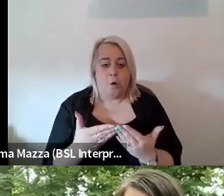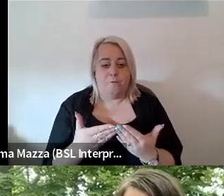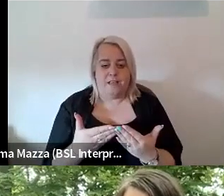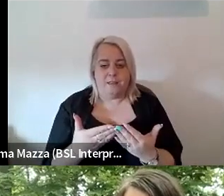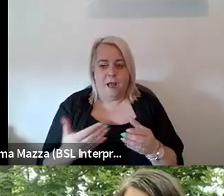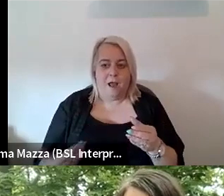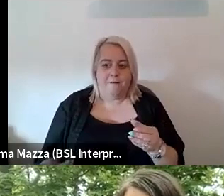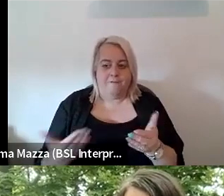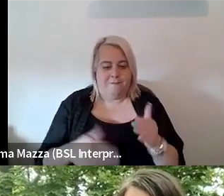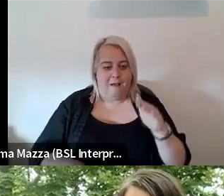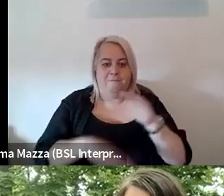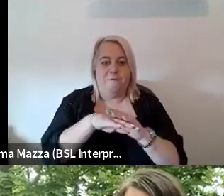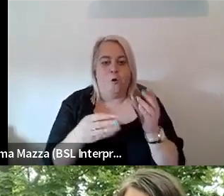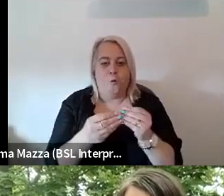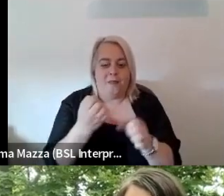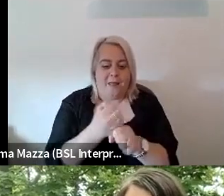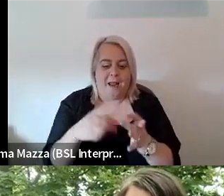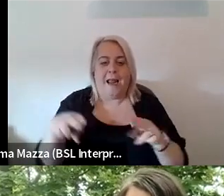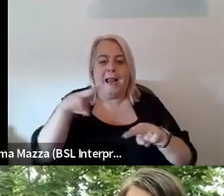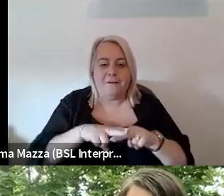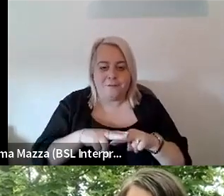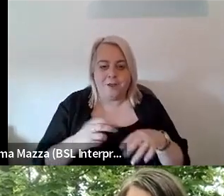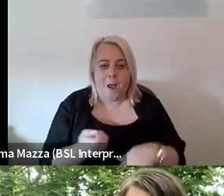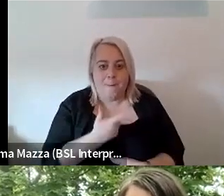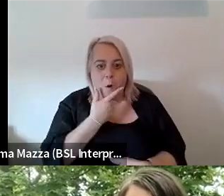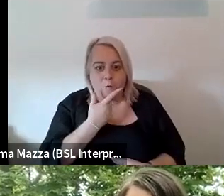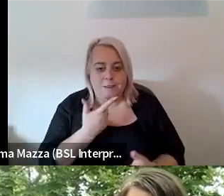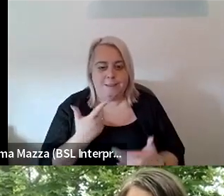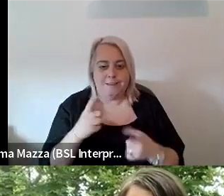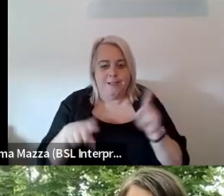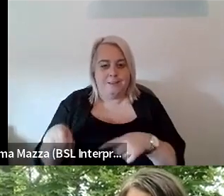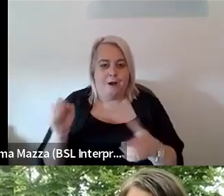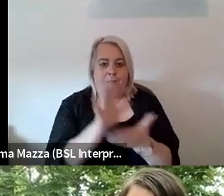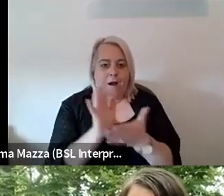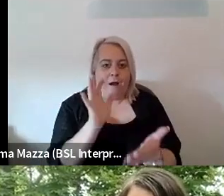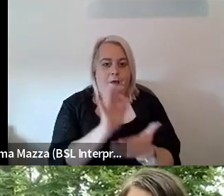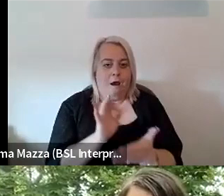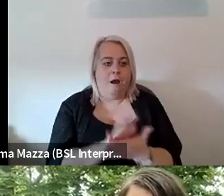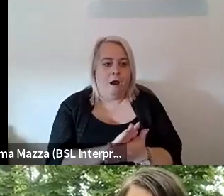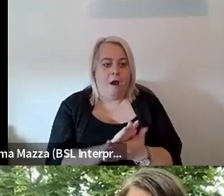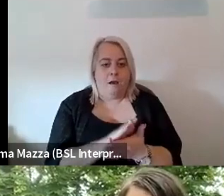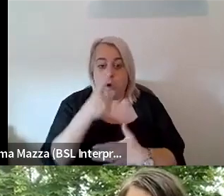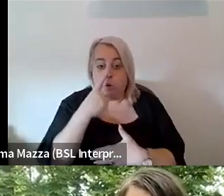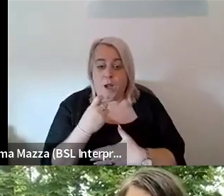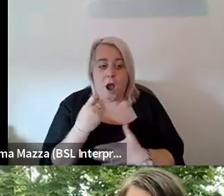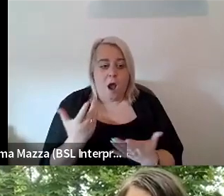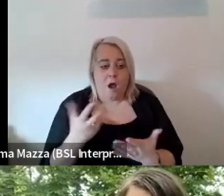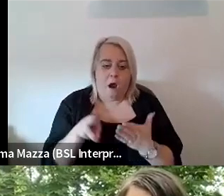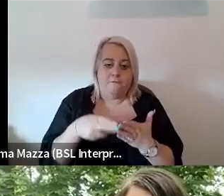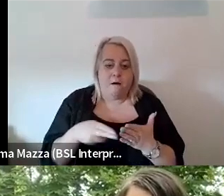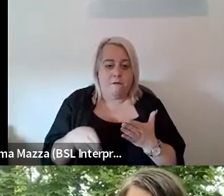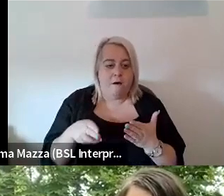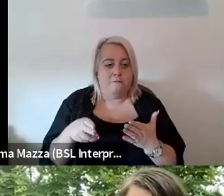of GIFs and it's usually full of emojis and the emojis animate and all that kind of thing. And I mean, as somebody who's